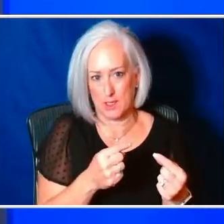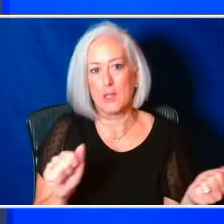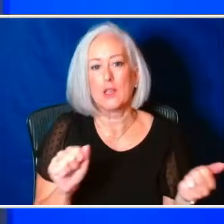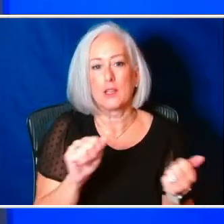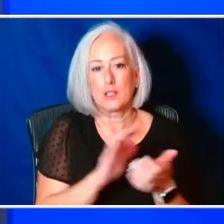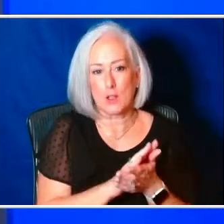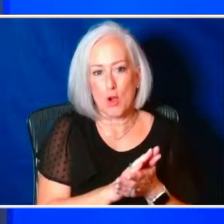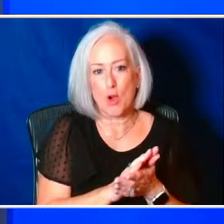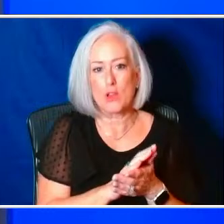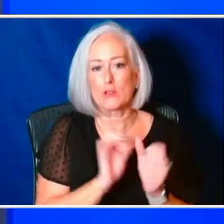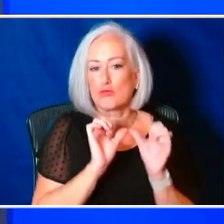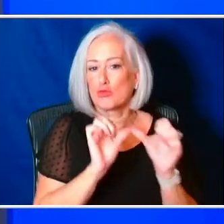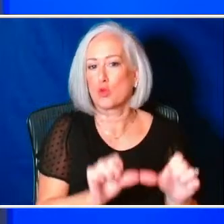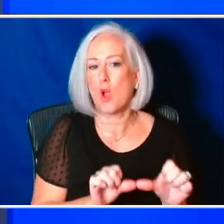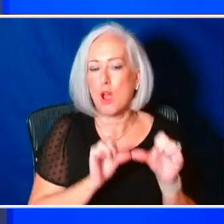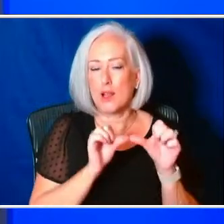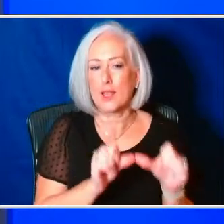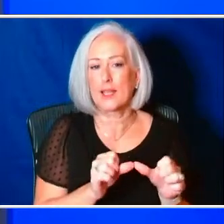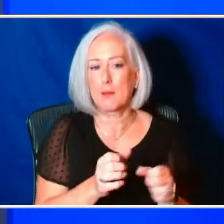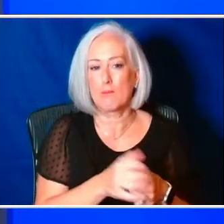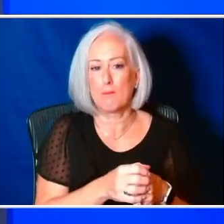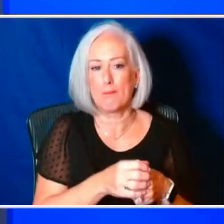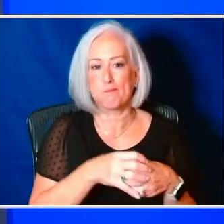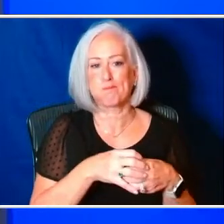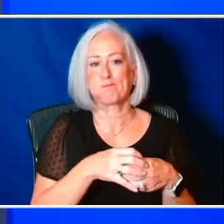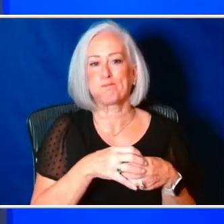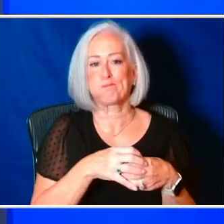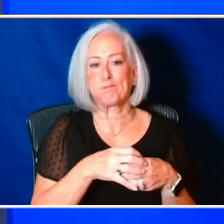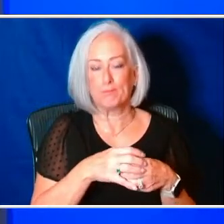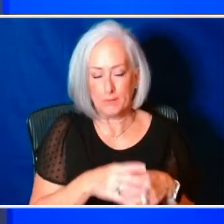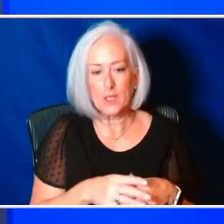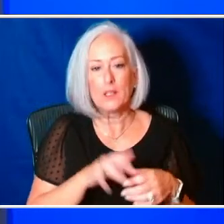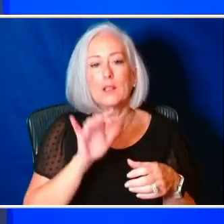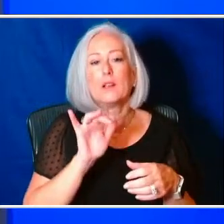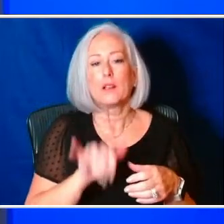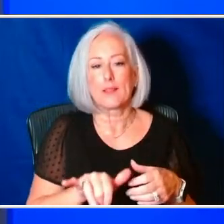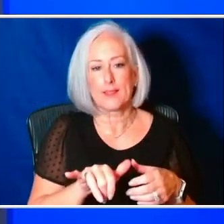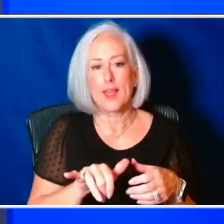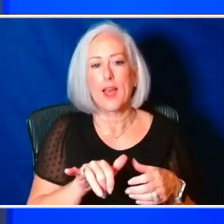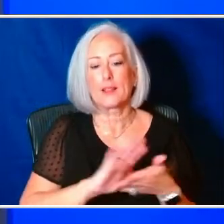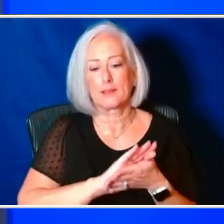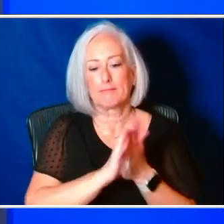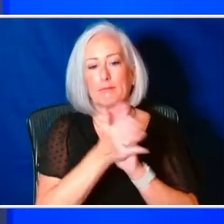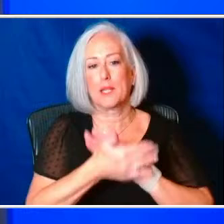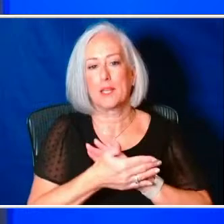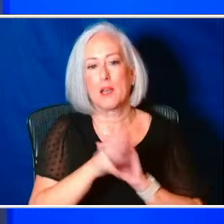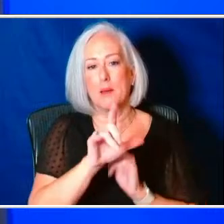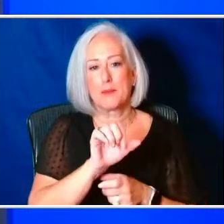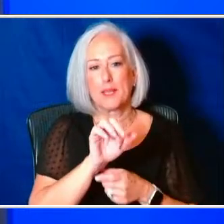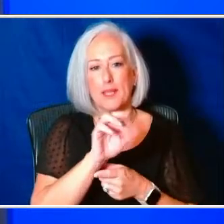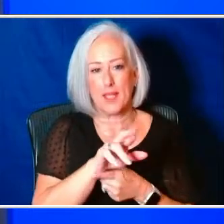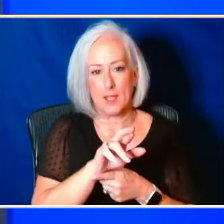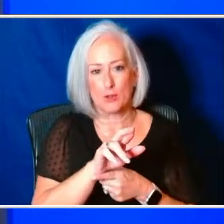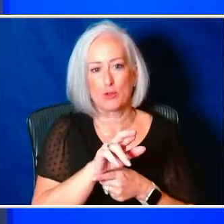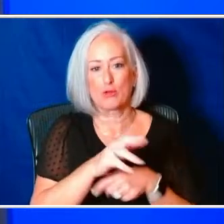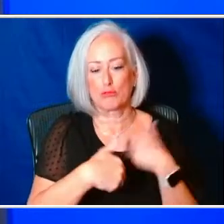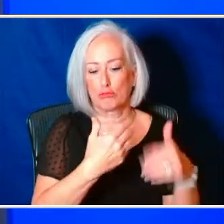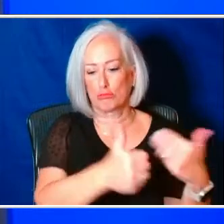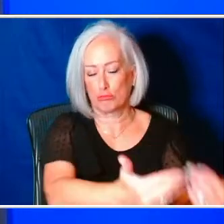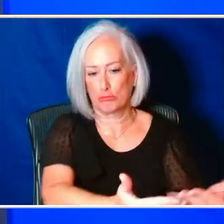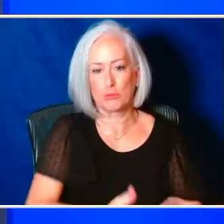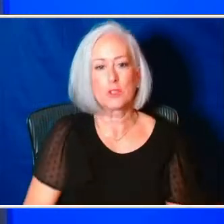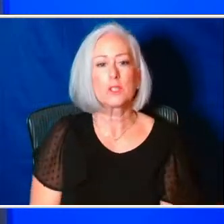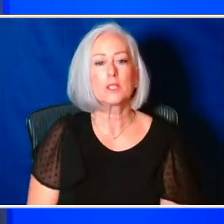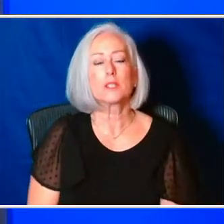which can sometimes then eventually turn into a cancer, a carcinogenic process. Secondhand smoking